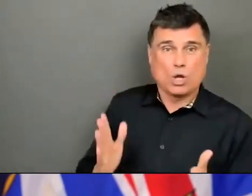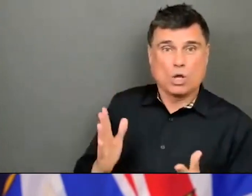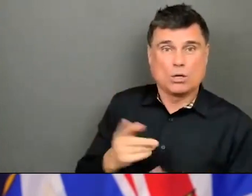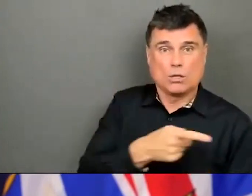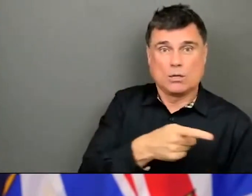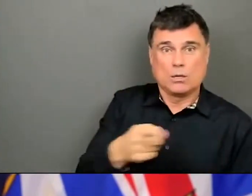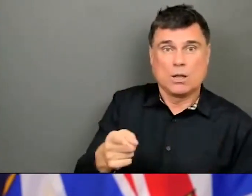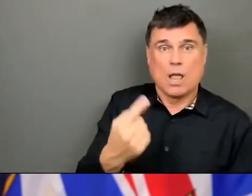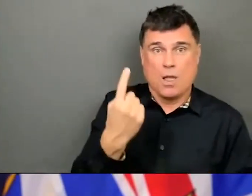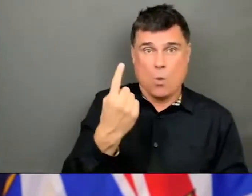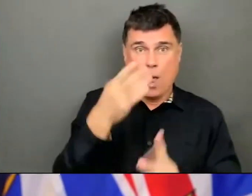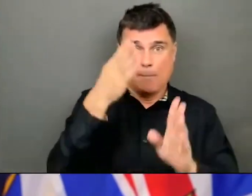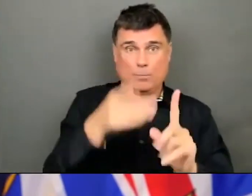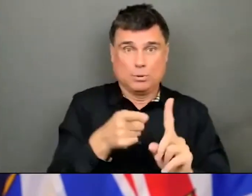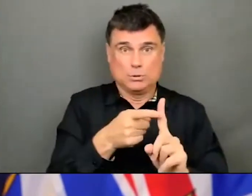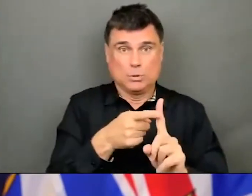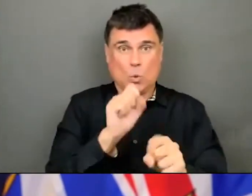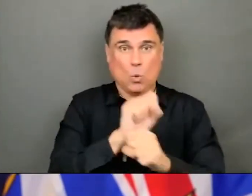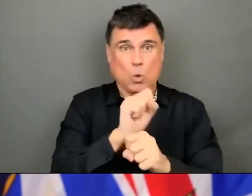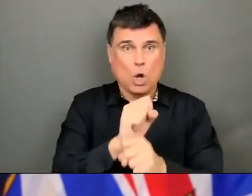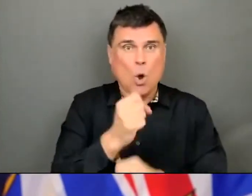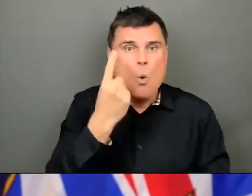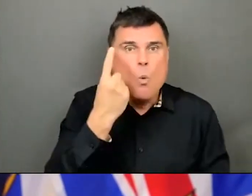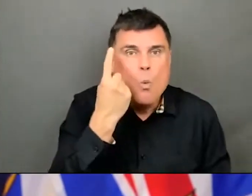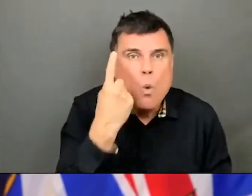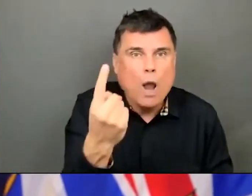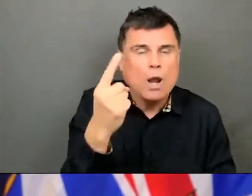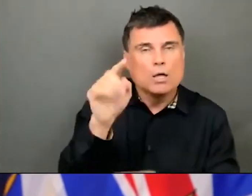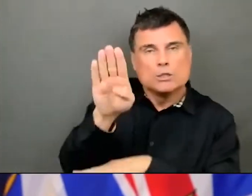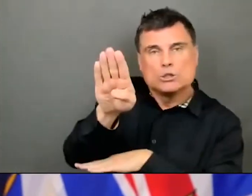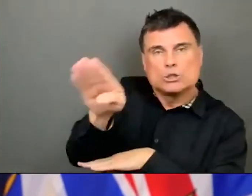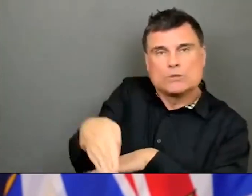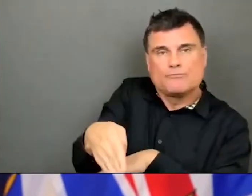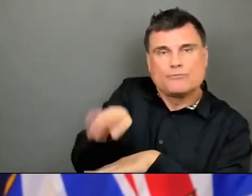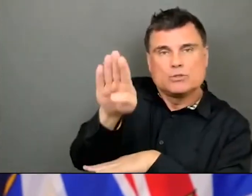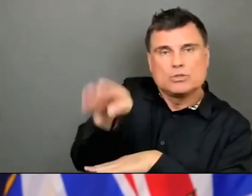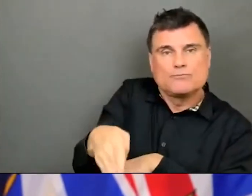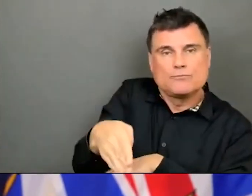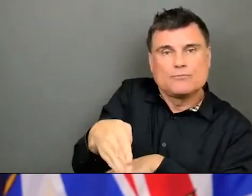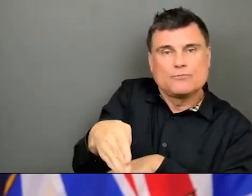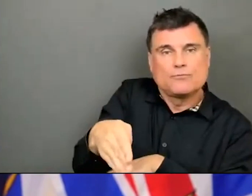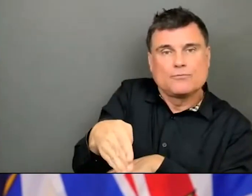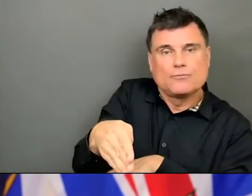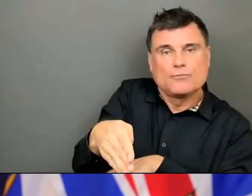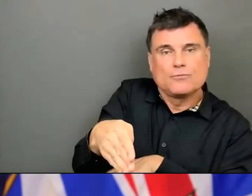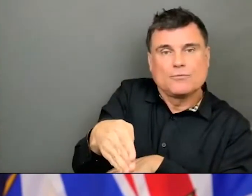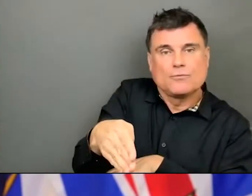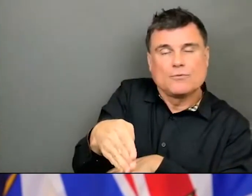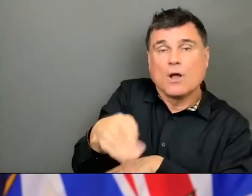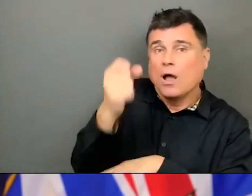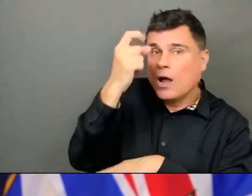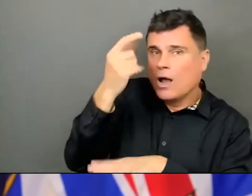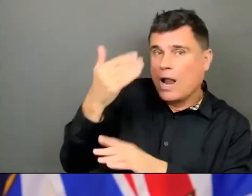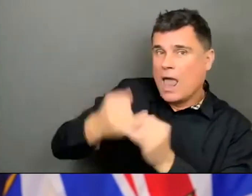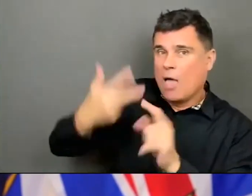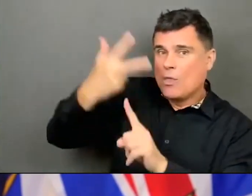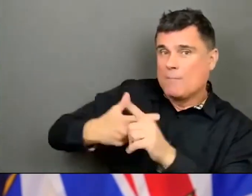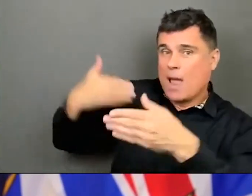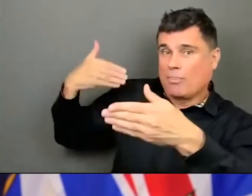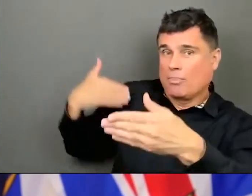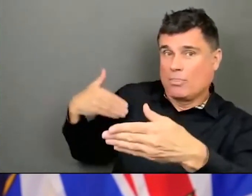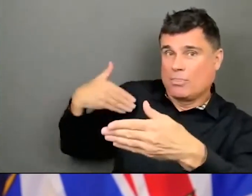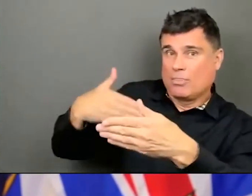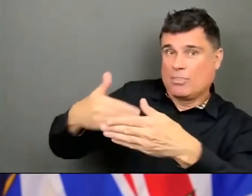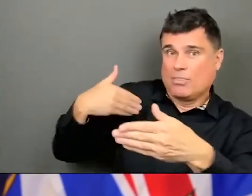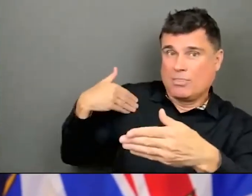overall, not just the health authority, but people living in Interior Health. And we see there in the healthcare system a